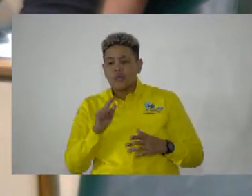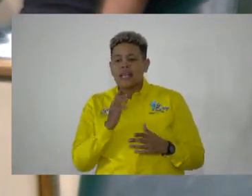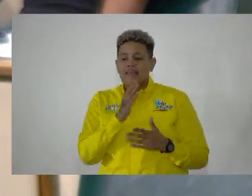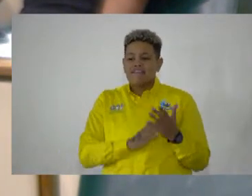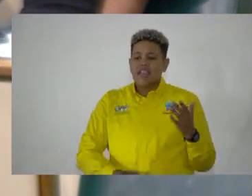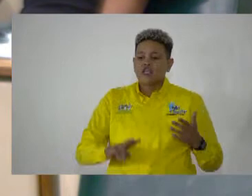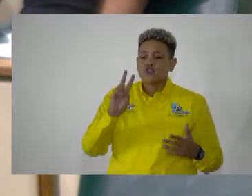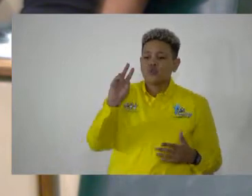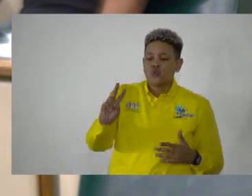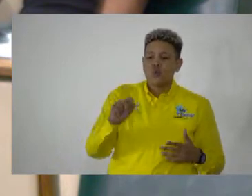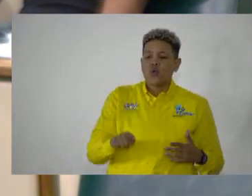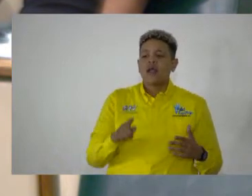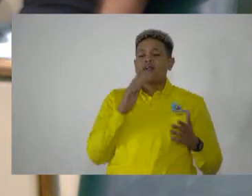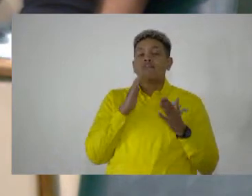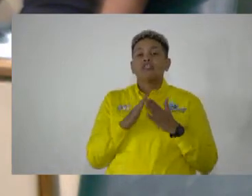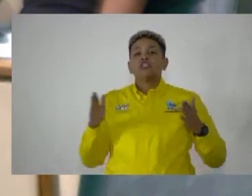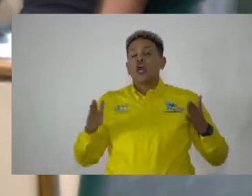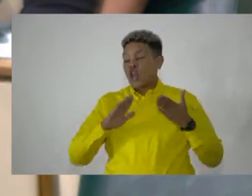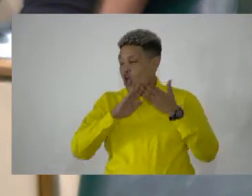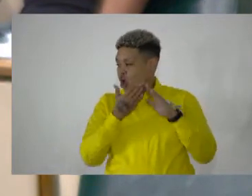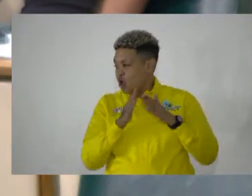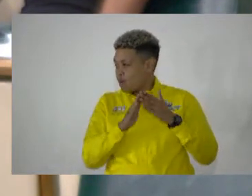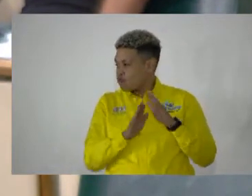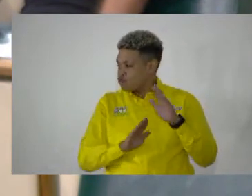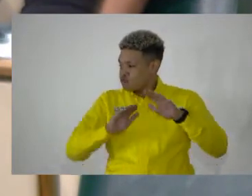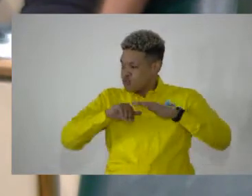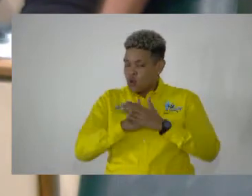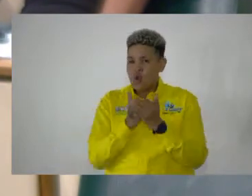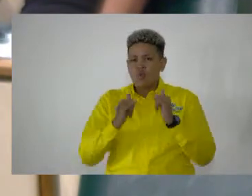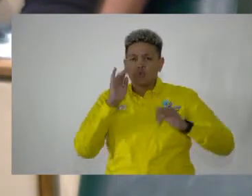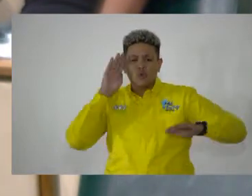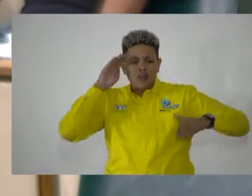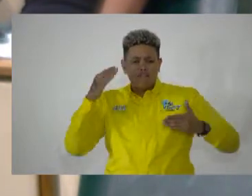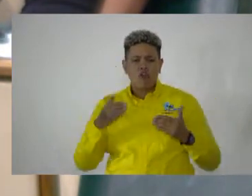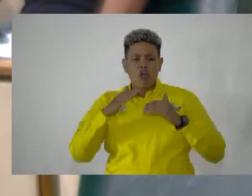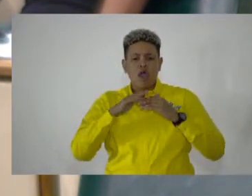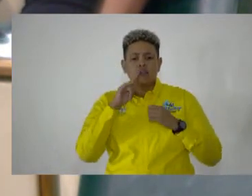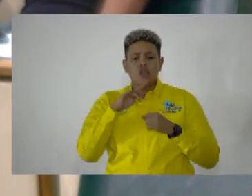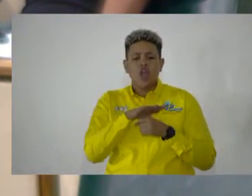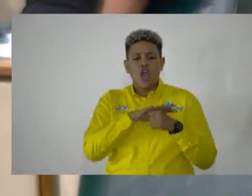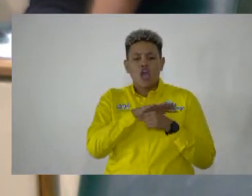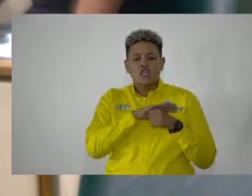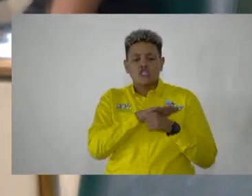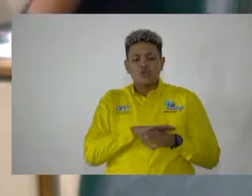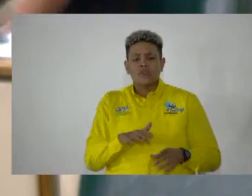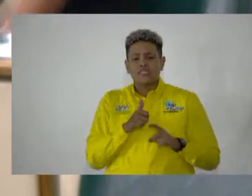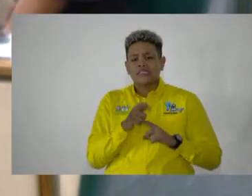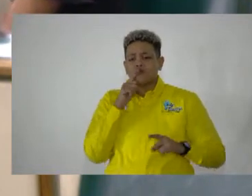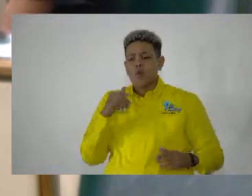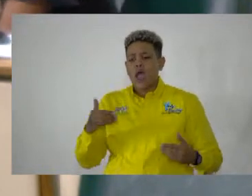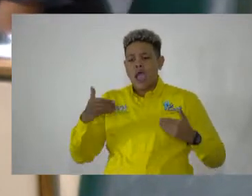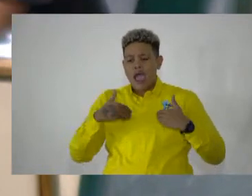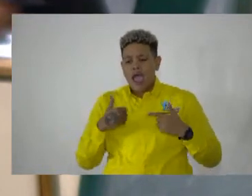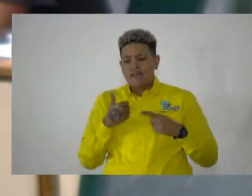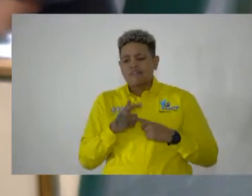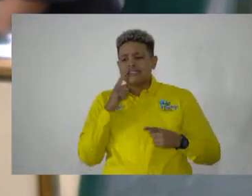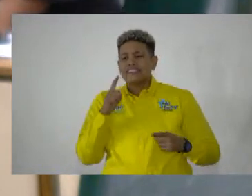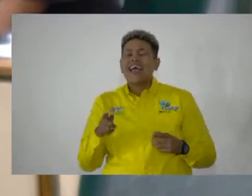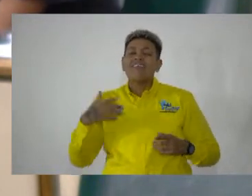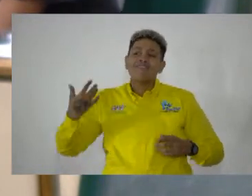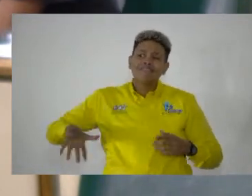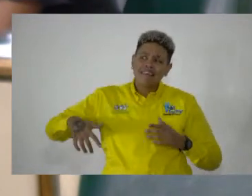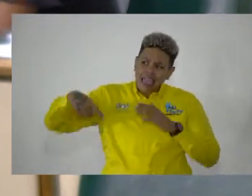2 of this general urban renewal, which will focus on constituencies that have